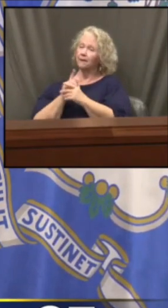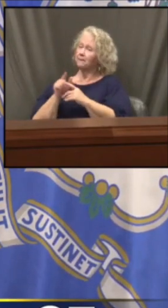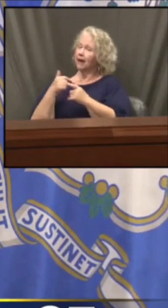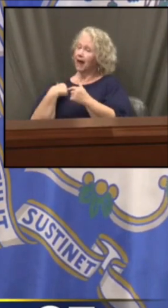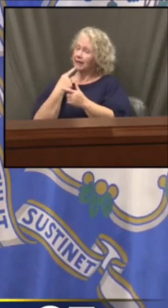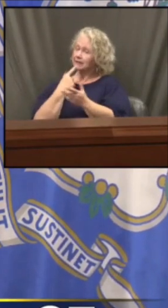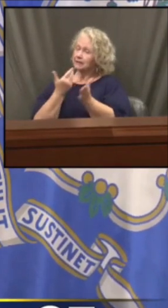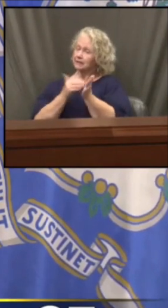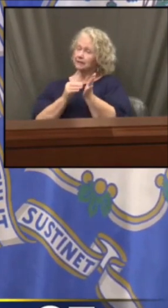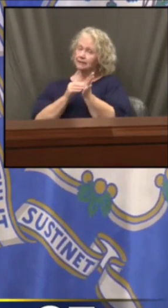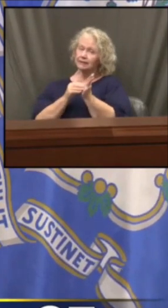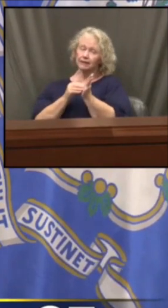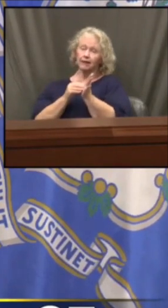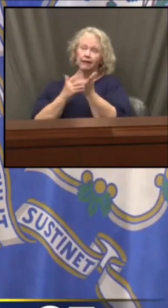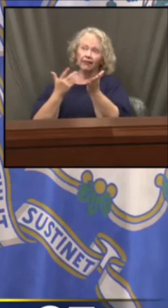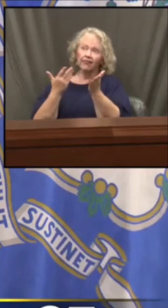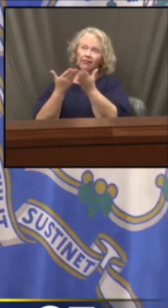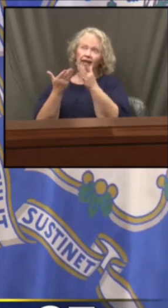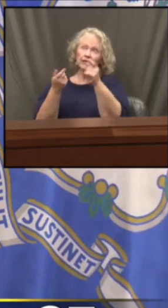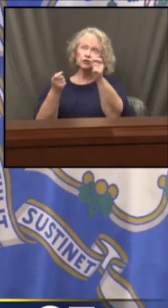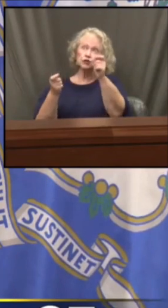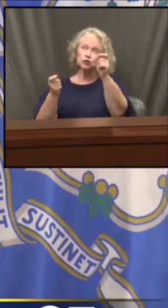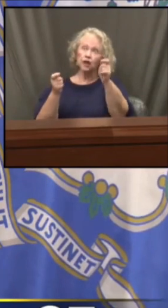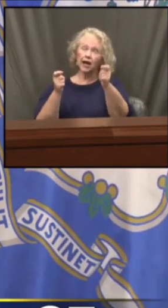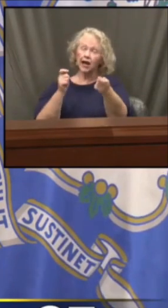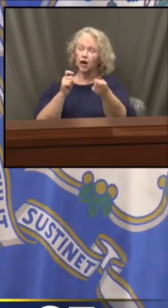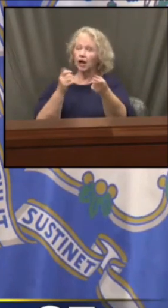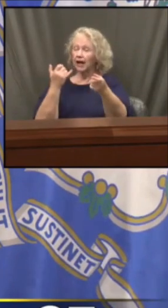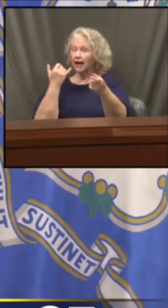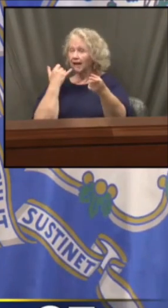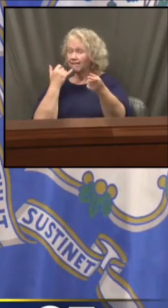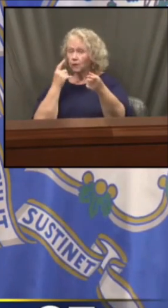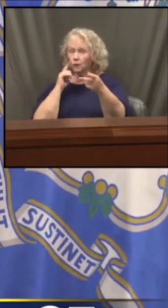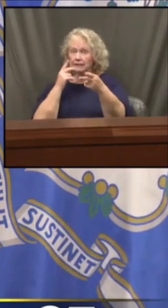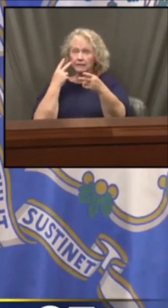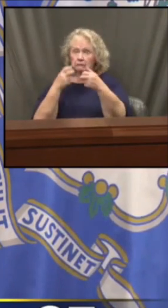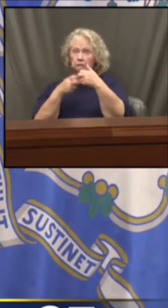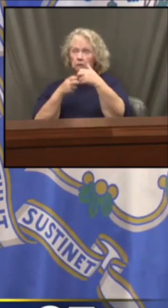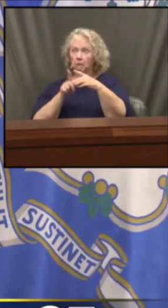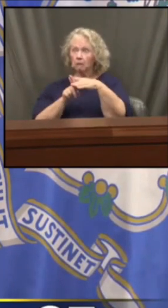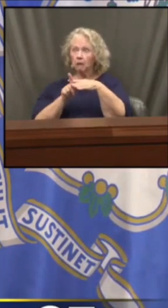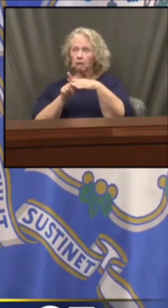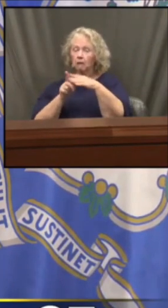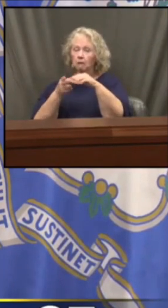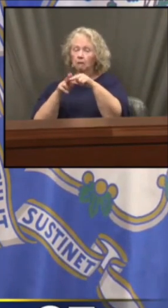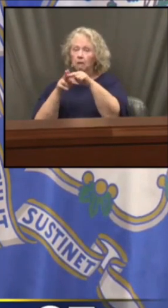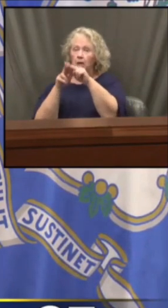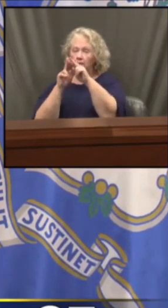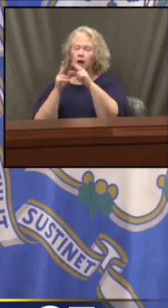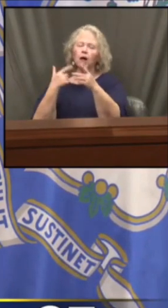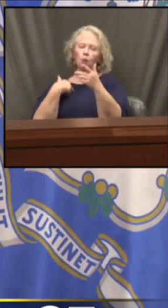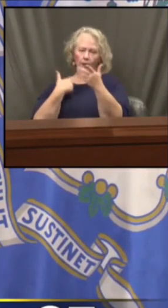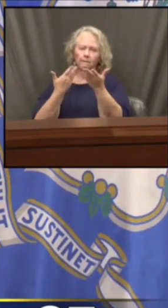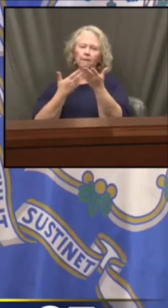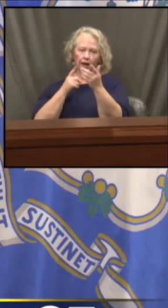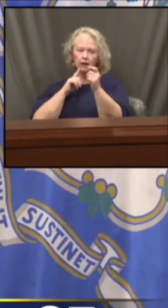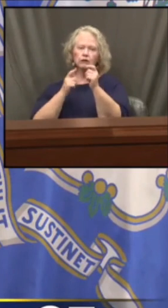now, if the world changes, if we see that flattening of the curve going up dramatically, we may have to make some changes there.